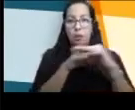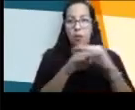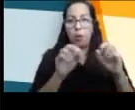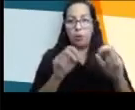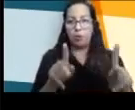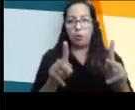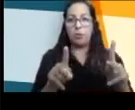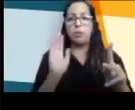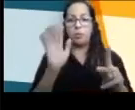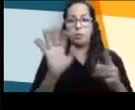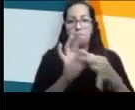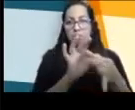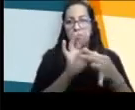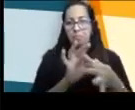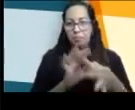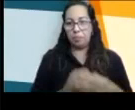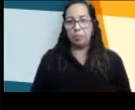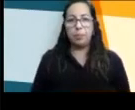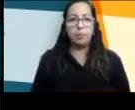basics related to this topic area.